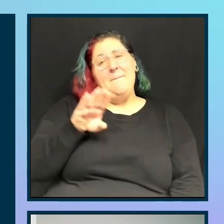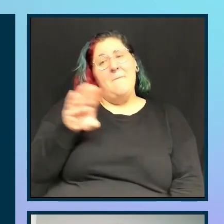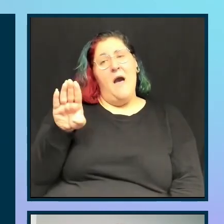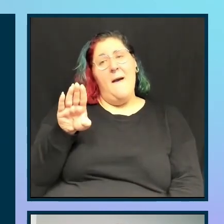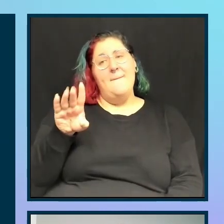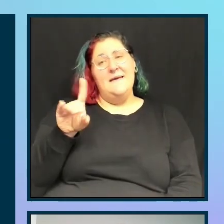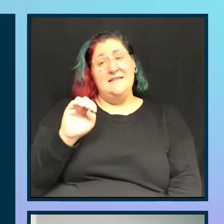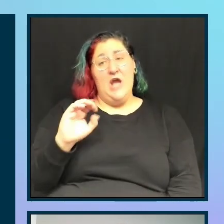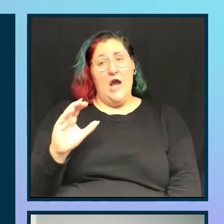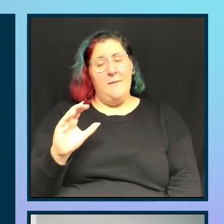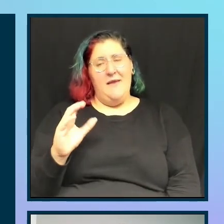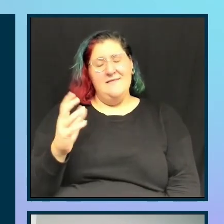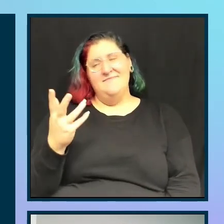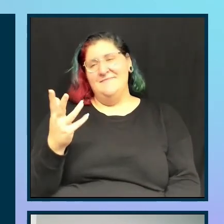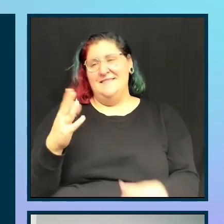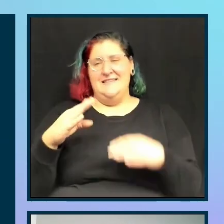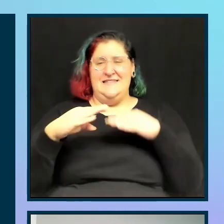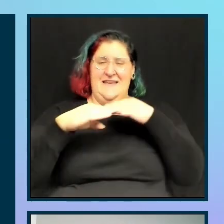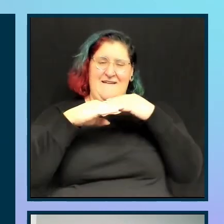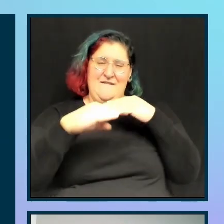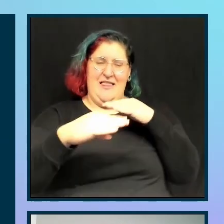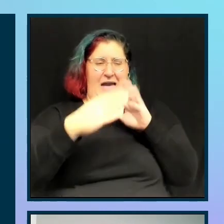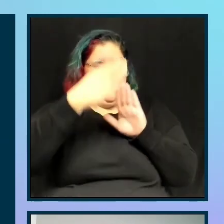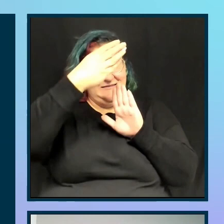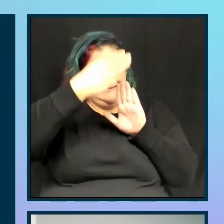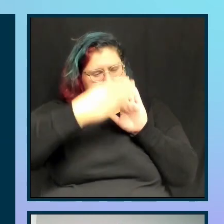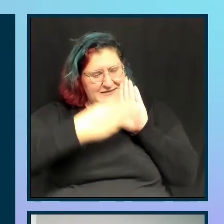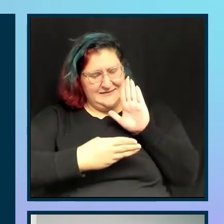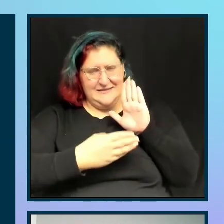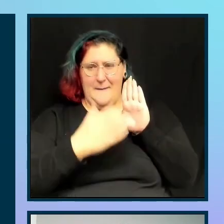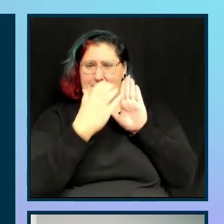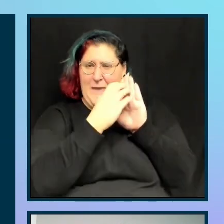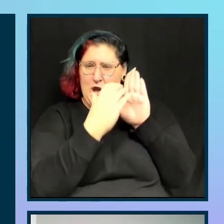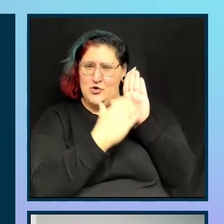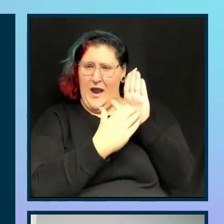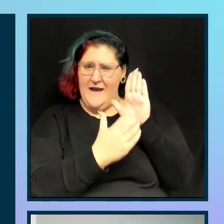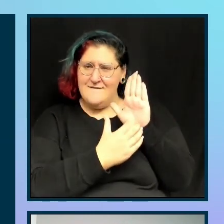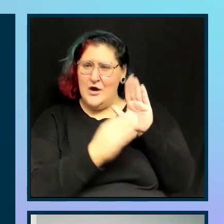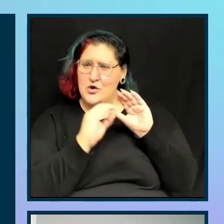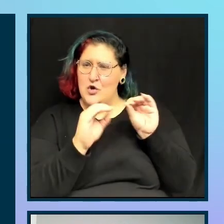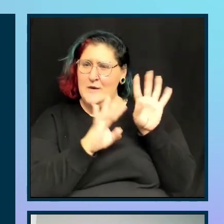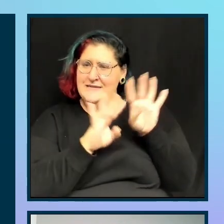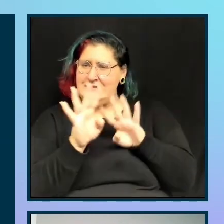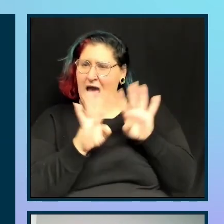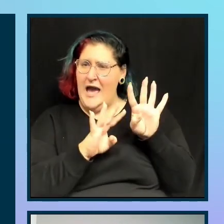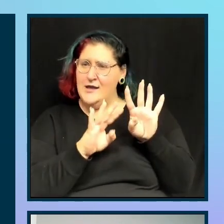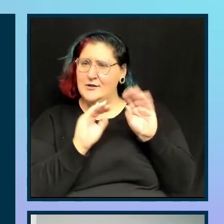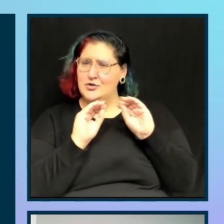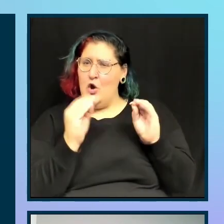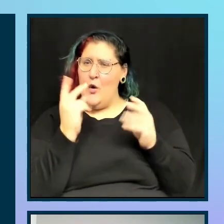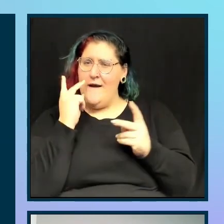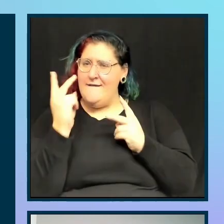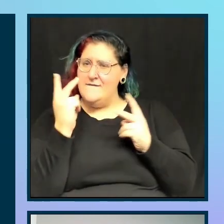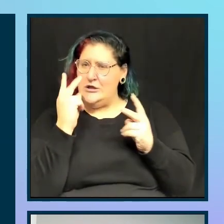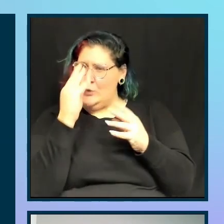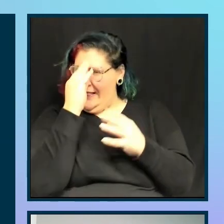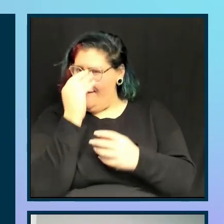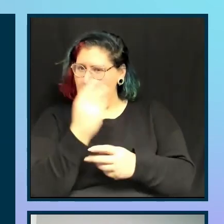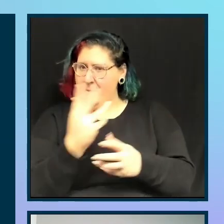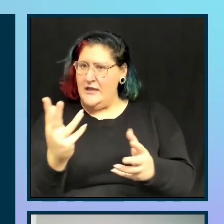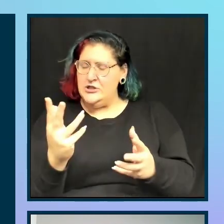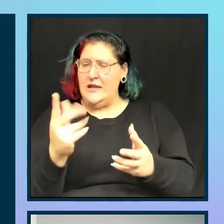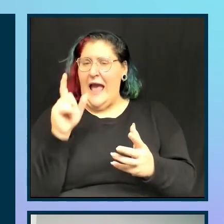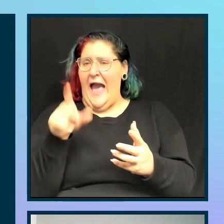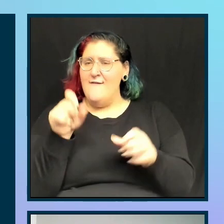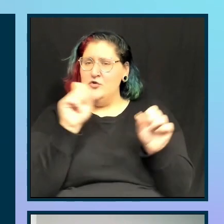of paragraphs. There is no styling or semantic information that's present there. One almost needs to read the content in order to